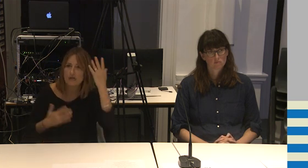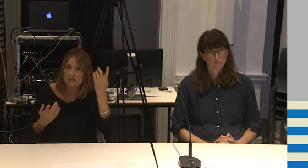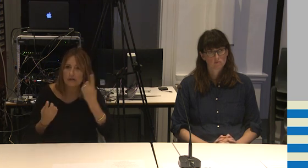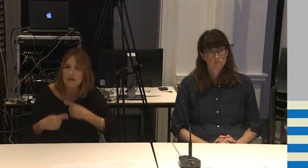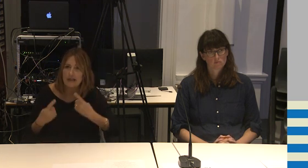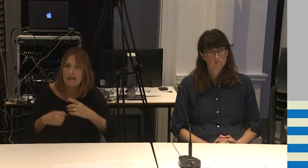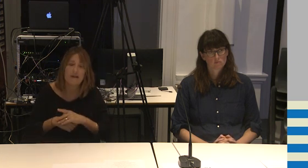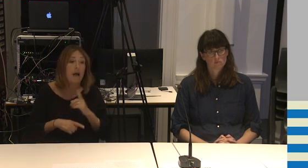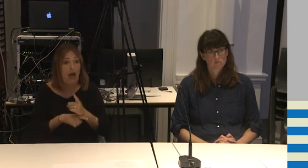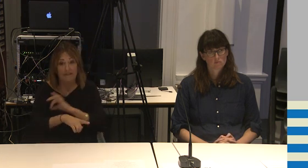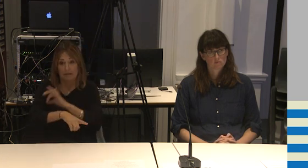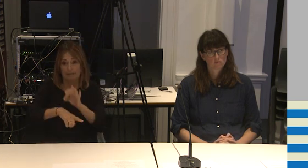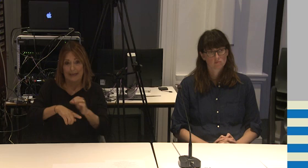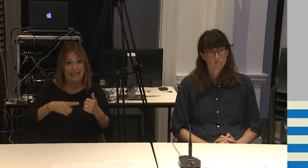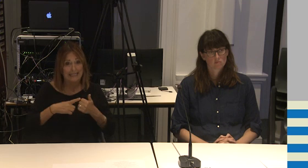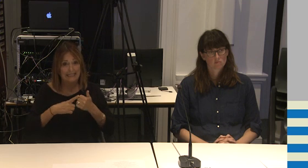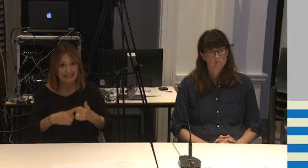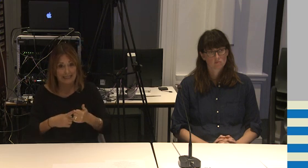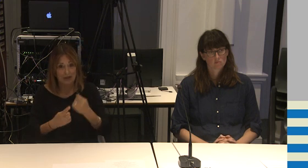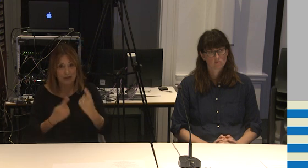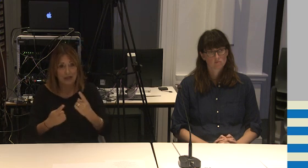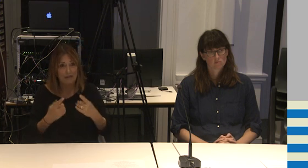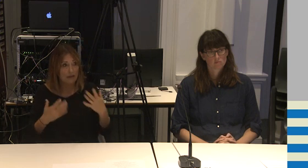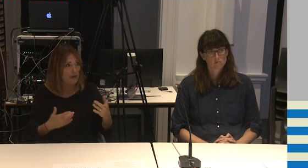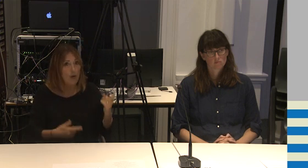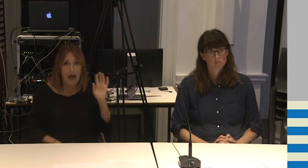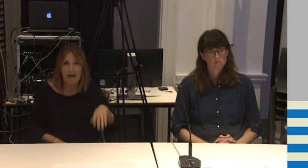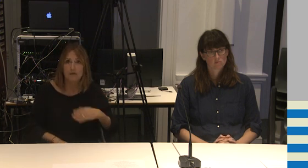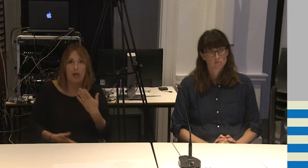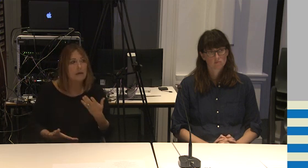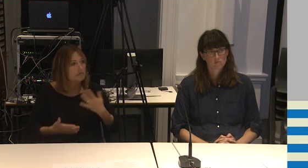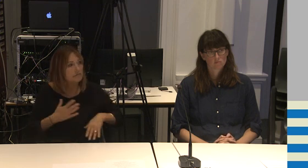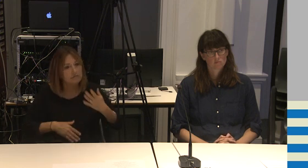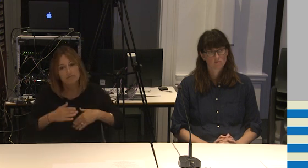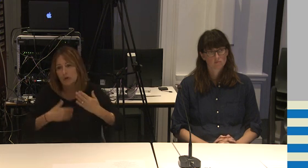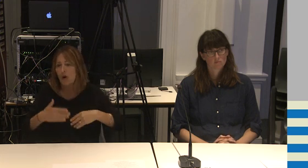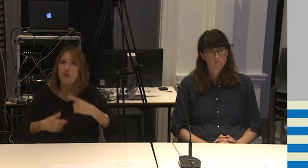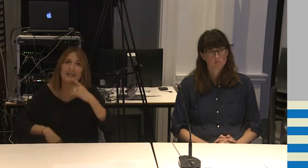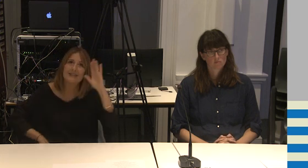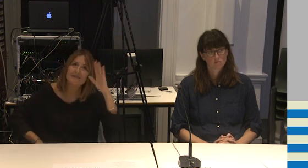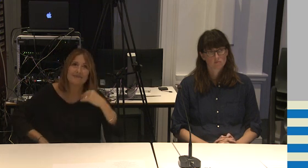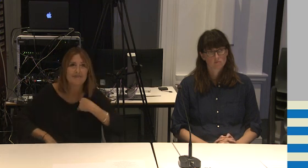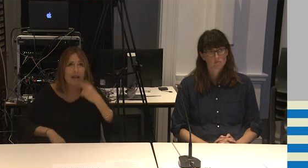one architectural assistant, you're just doing the jobs that people ask you to do. You can't be like, I'm an ideas person.